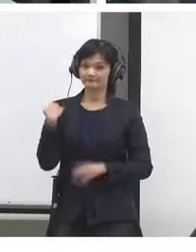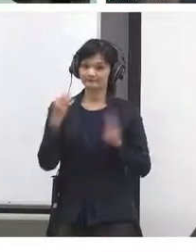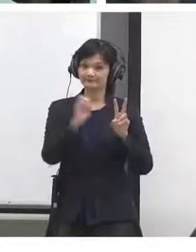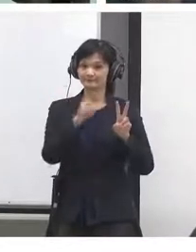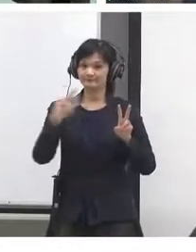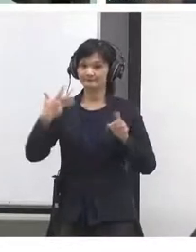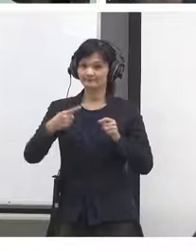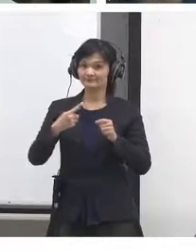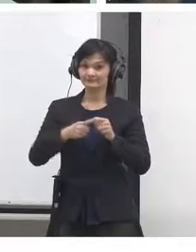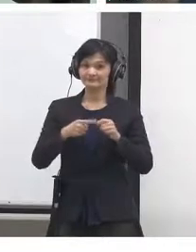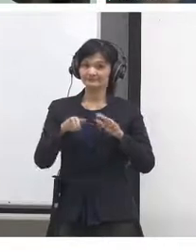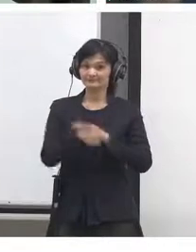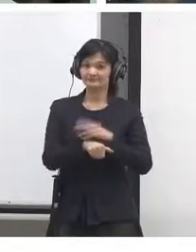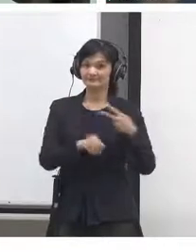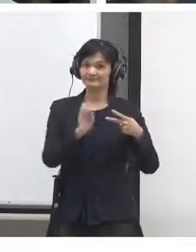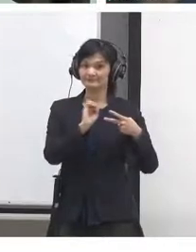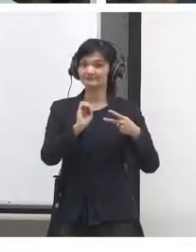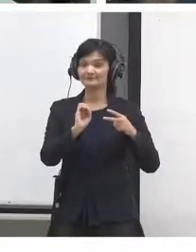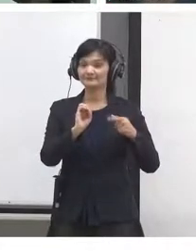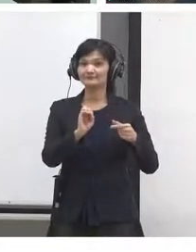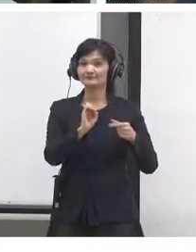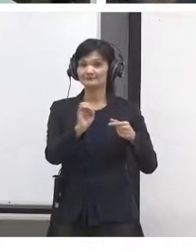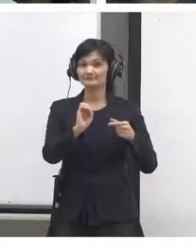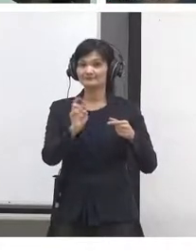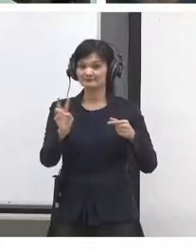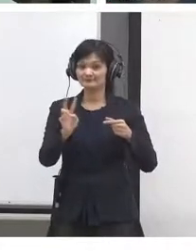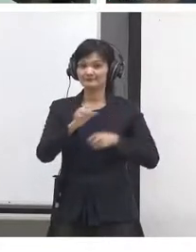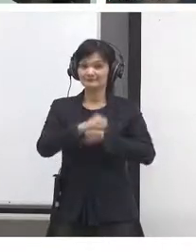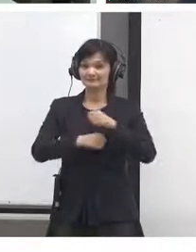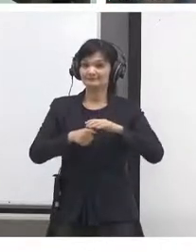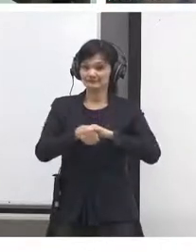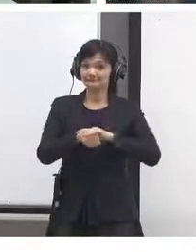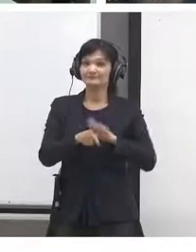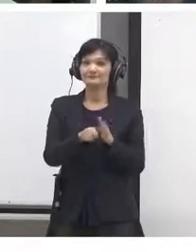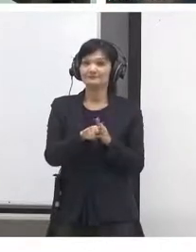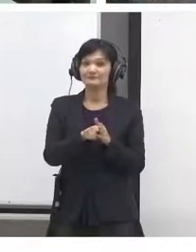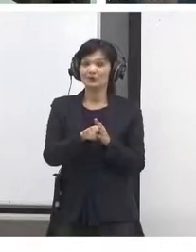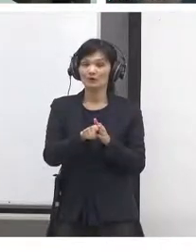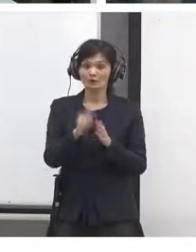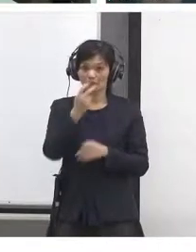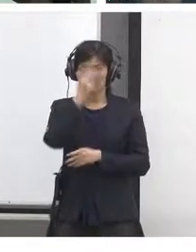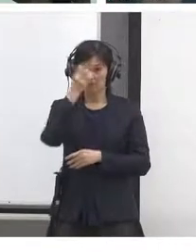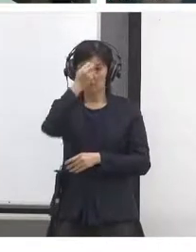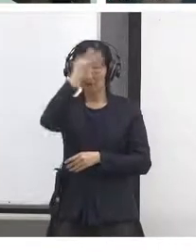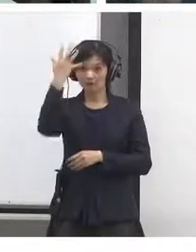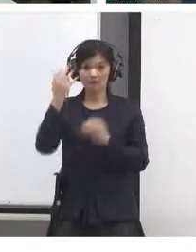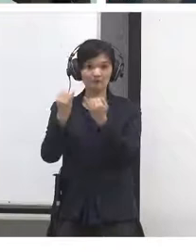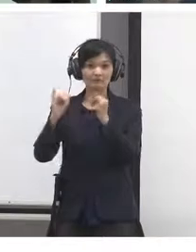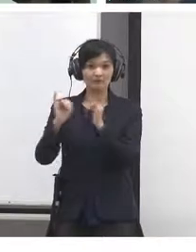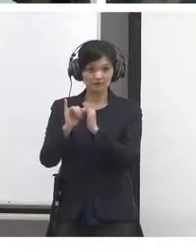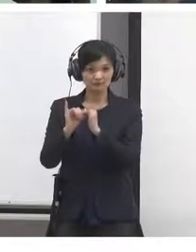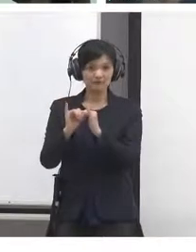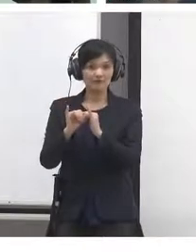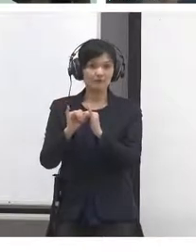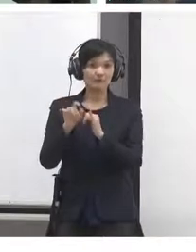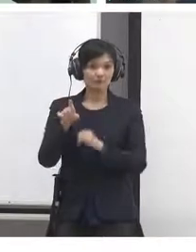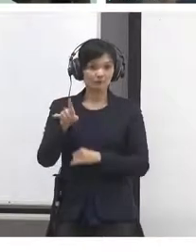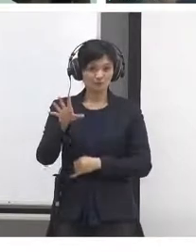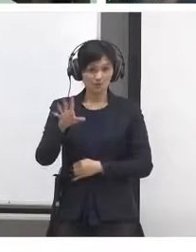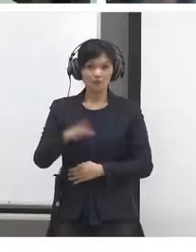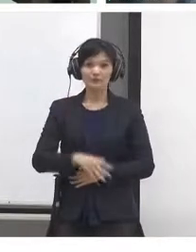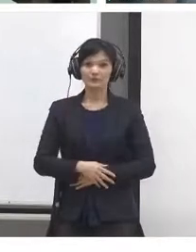2018, there are so many young people and women and non-binary people. And that was